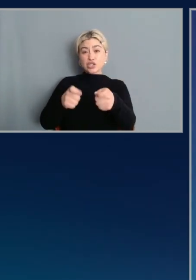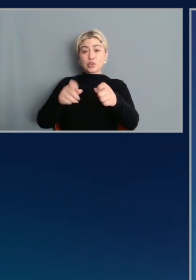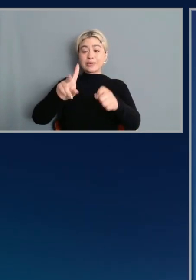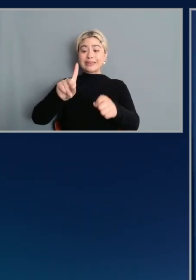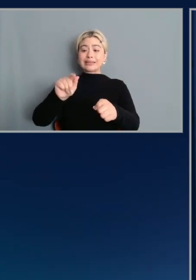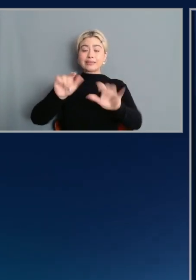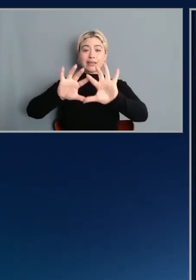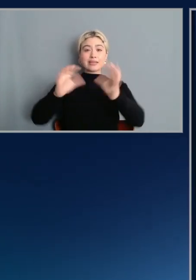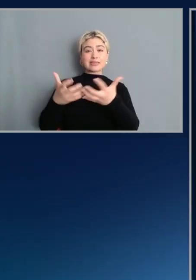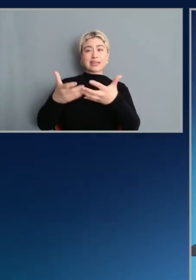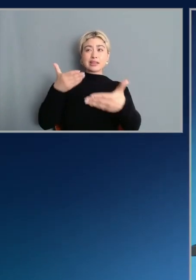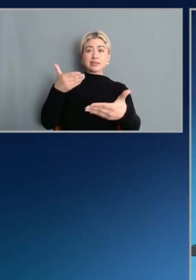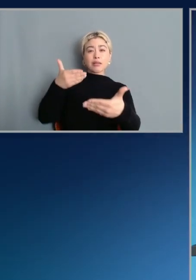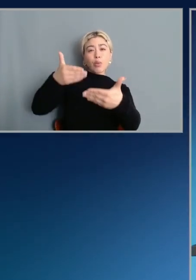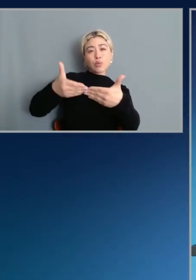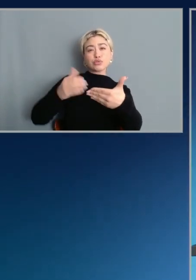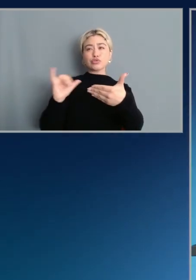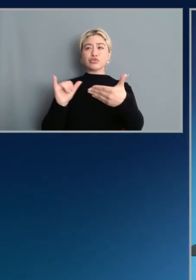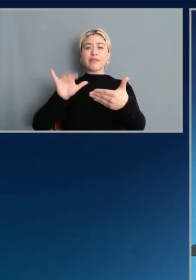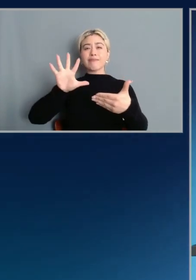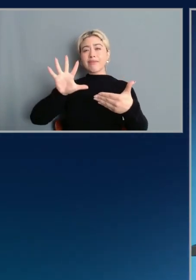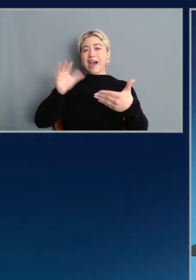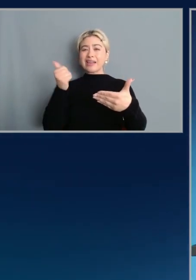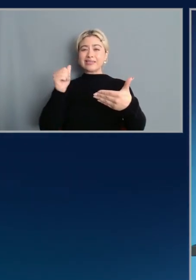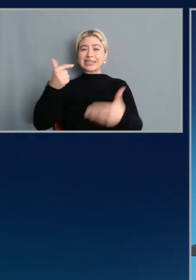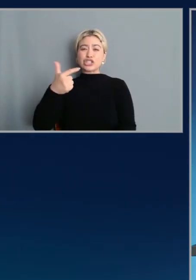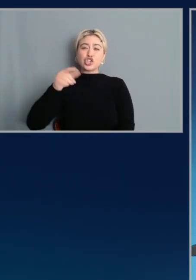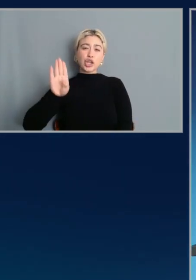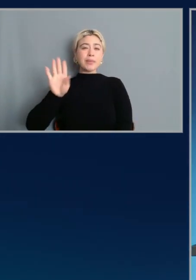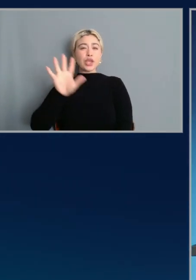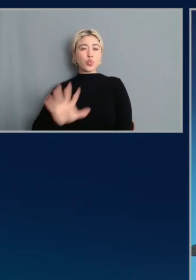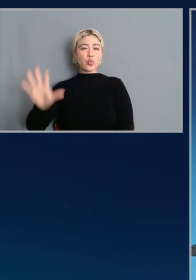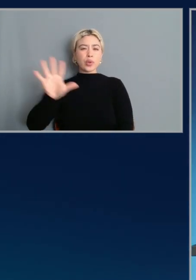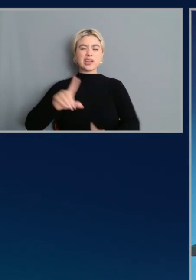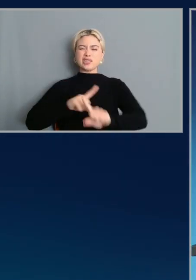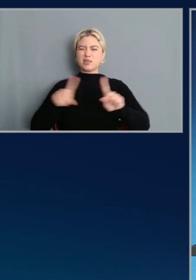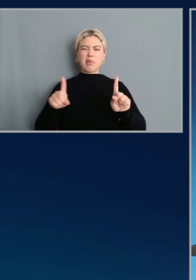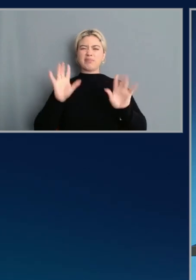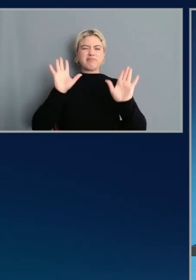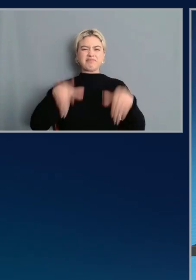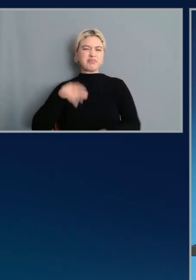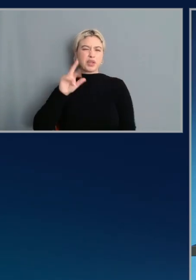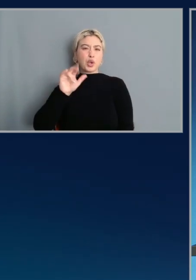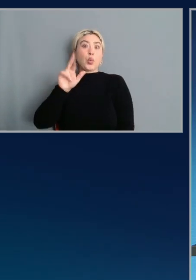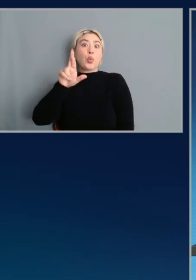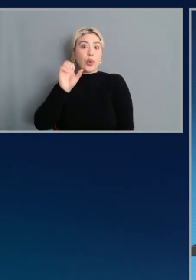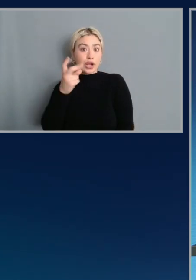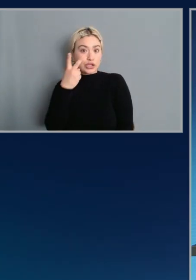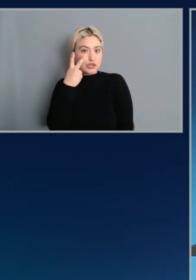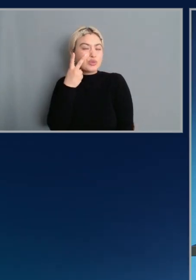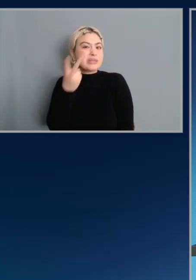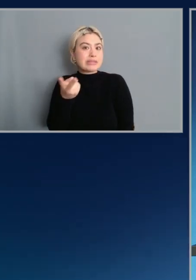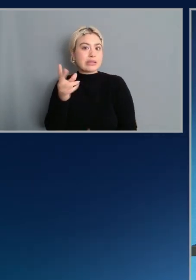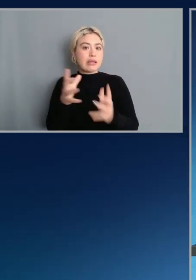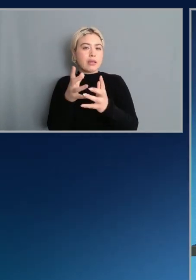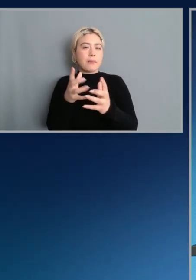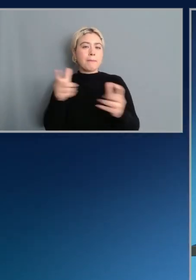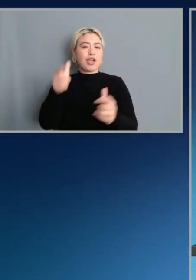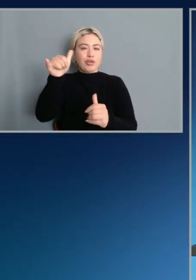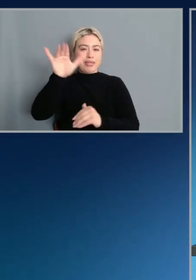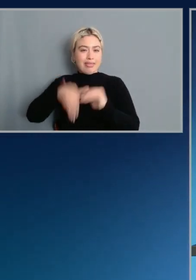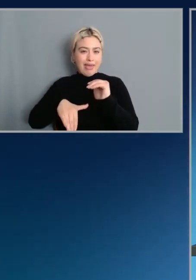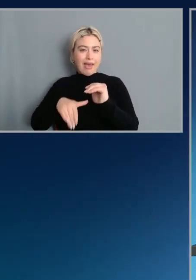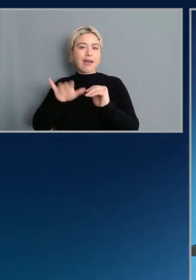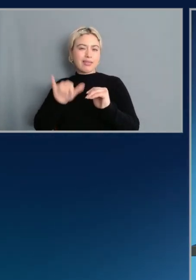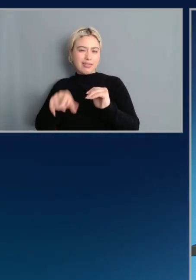the 5, 10 GB range, but it's pretty rare to see a fine-tuning data set be much larger than that. Once you